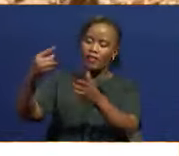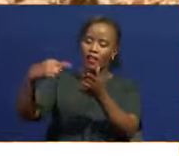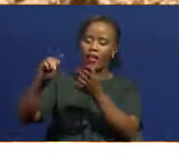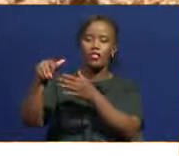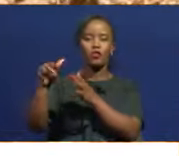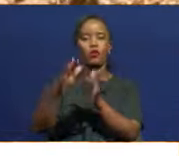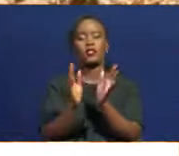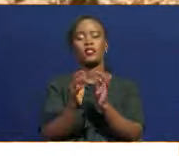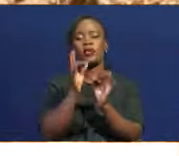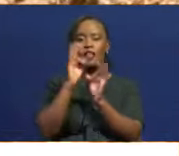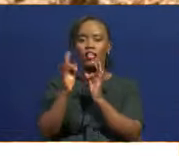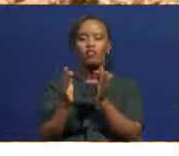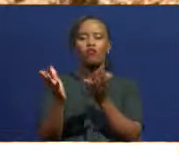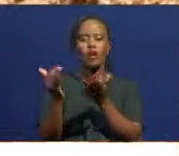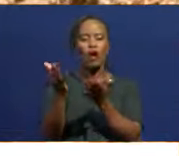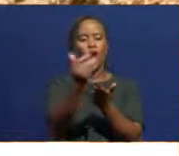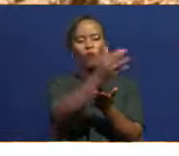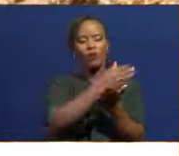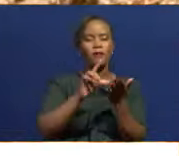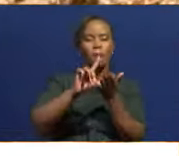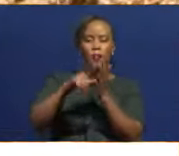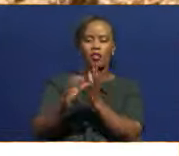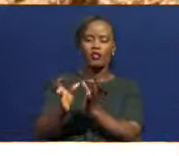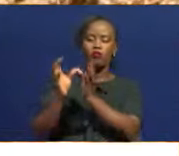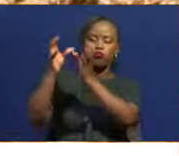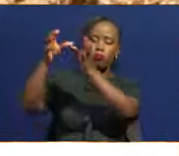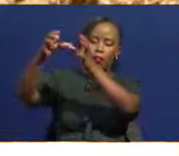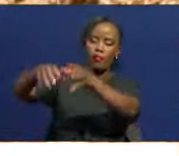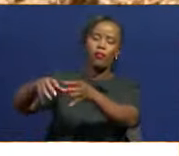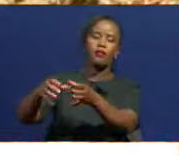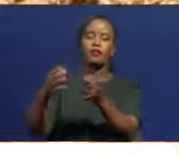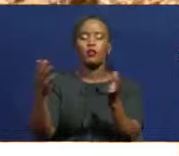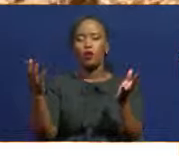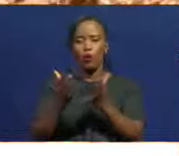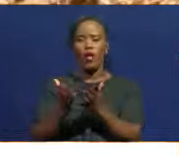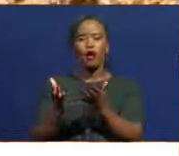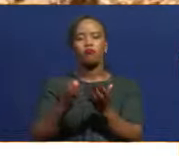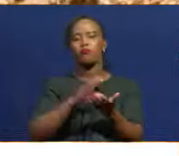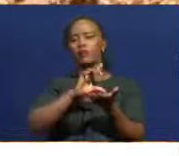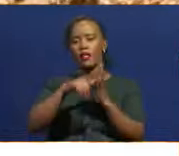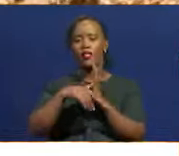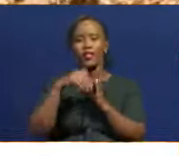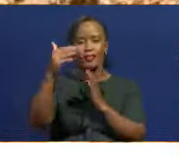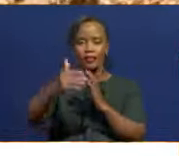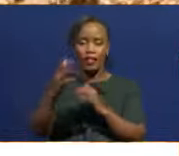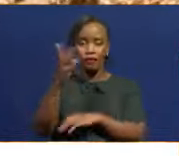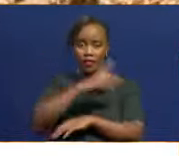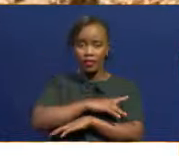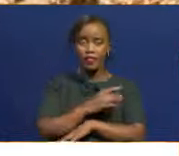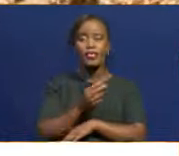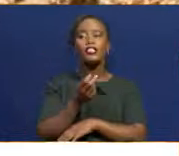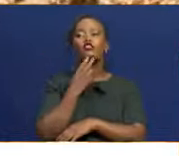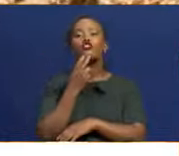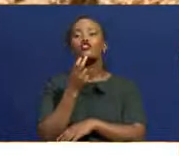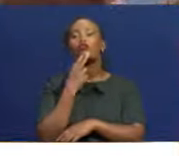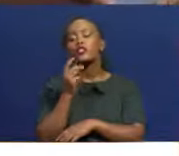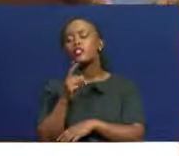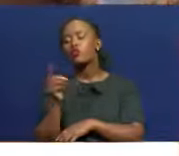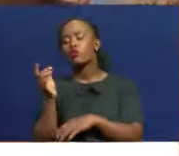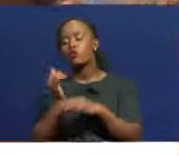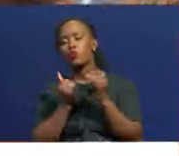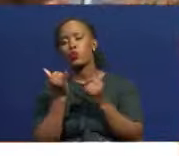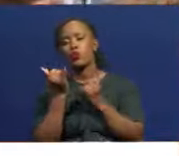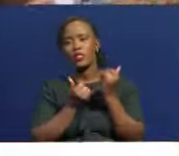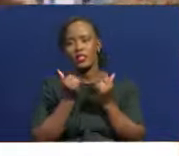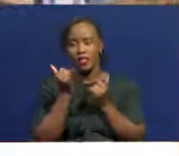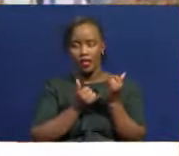ukisha kusanya kutoka kwako, peleka kwenye bin, bin zinaokotwa every day from Tuesday to Saturday.